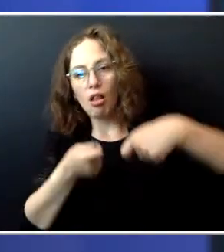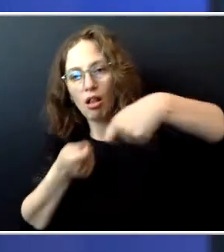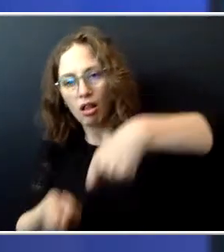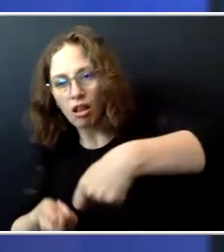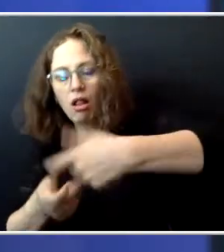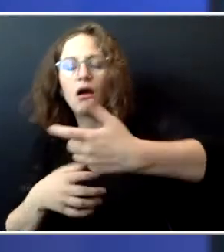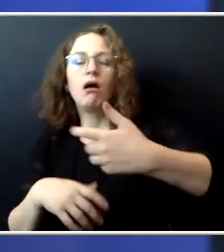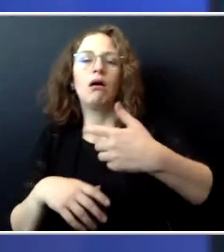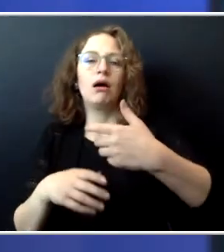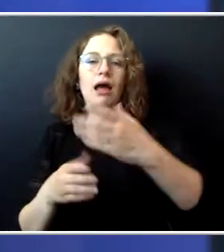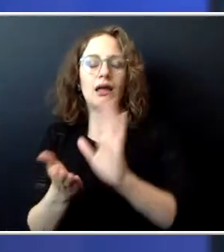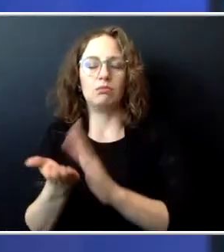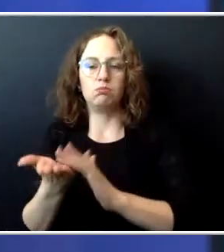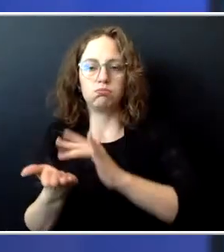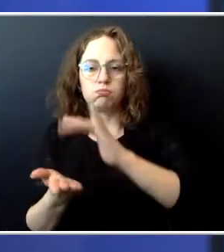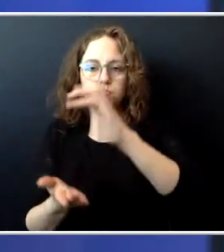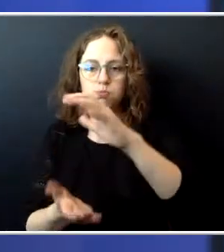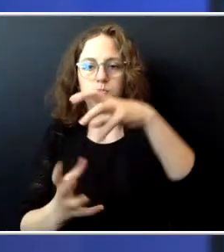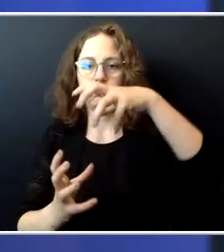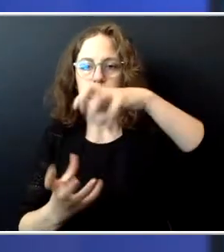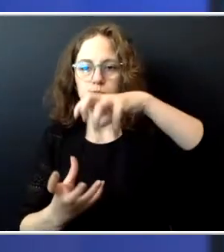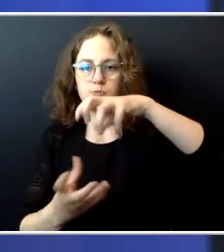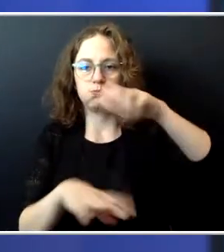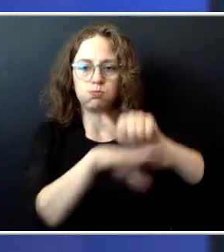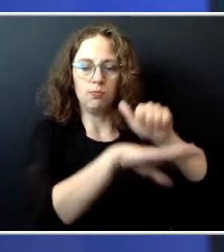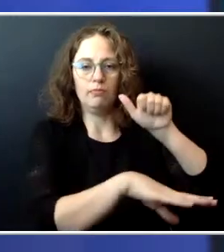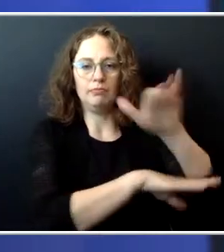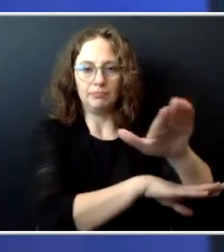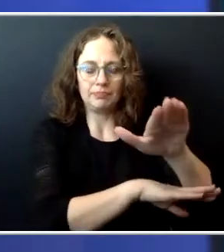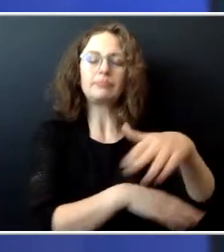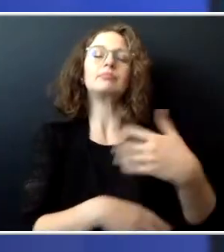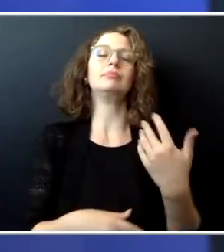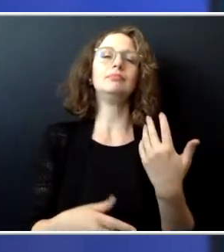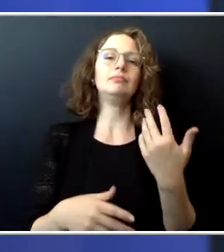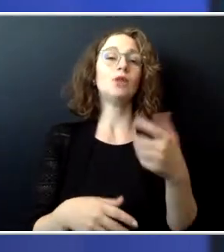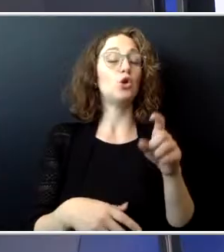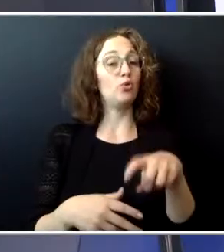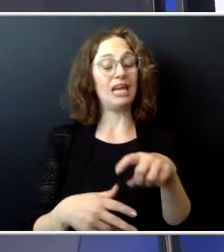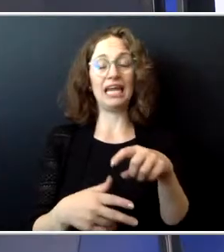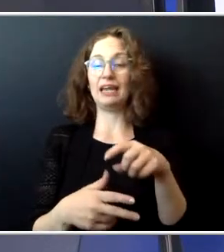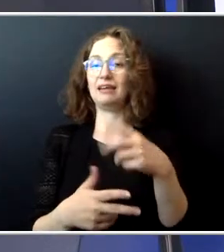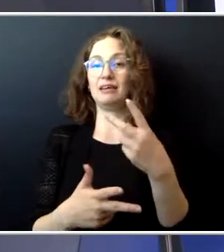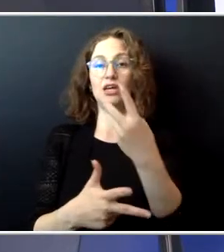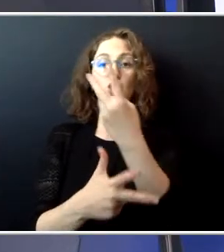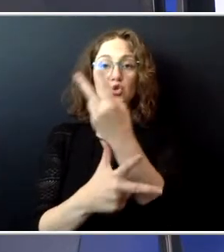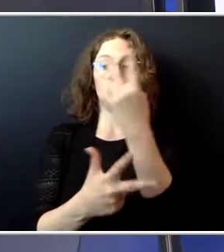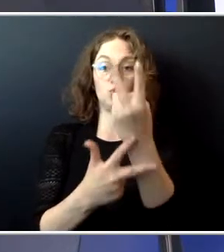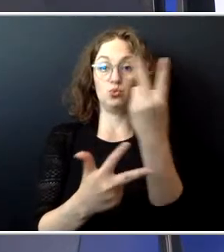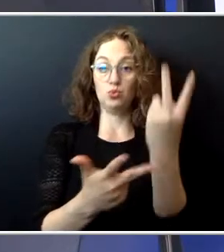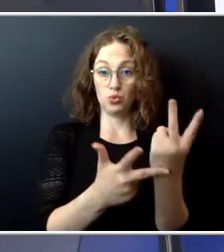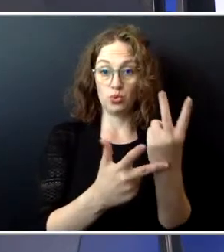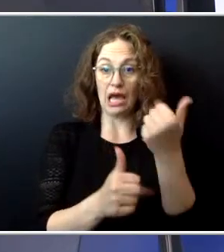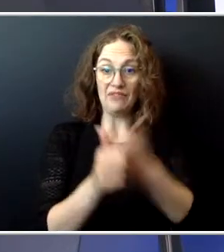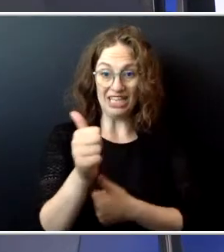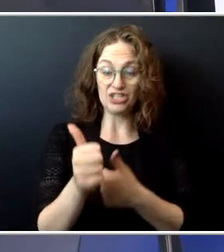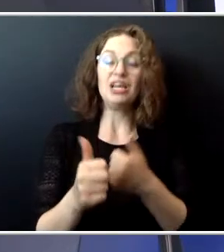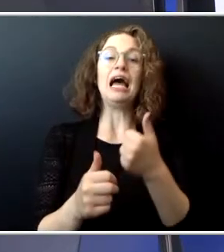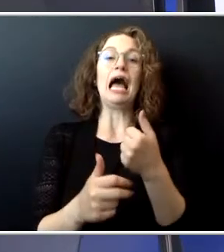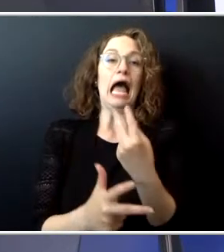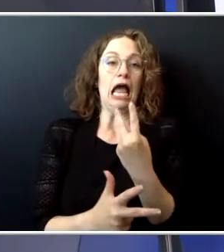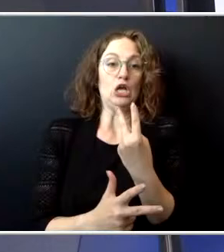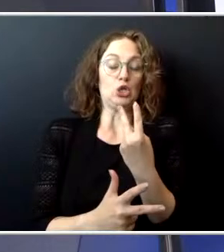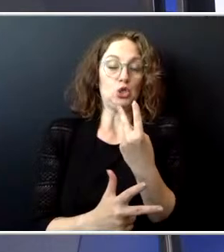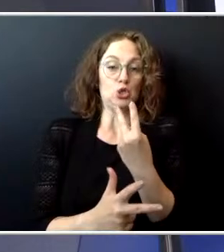you need it 2 out of 3, and you need each test to be repeated twice. But even after these tests, you still need a brain